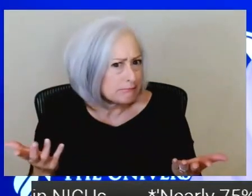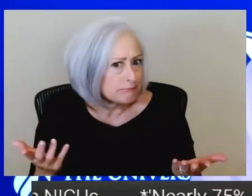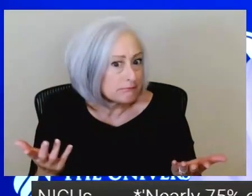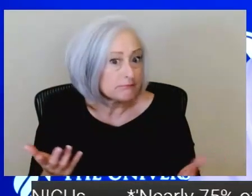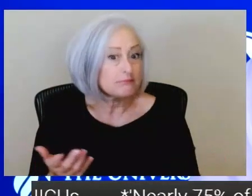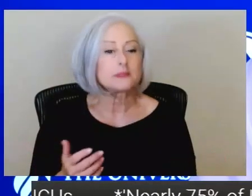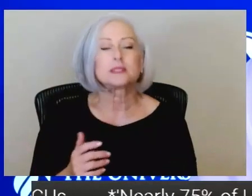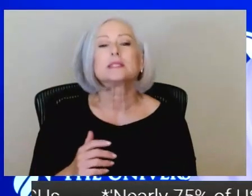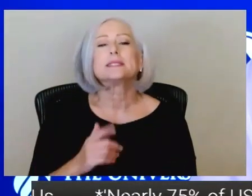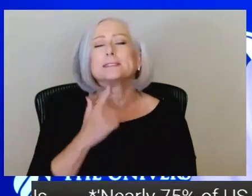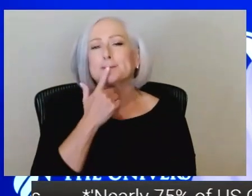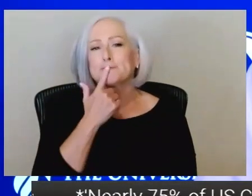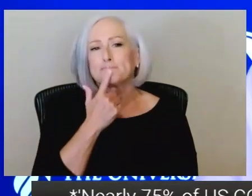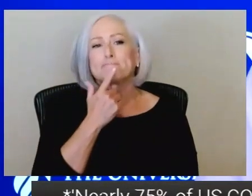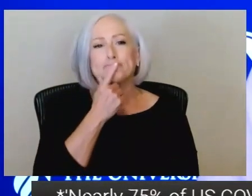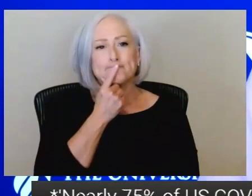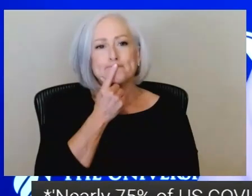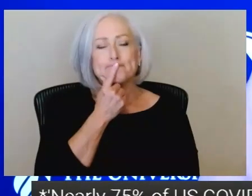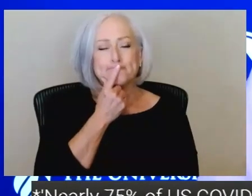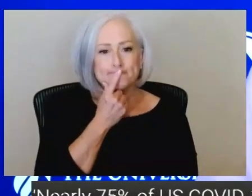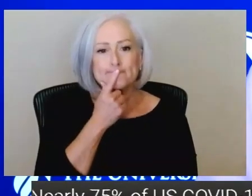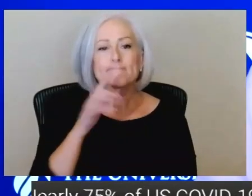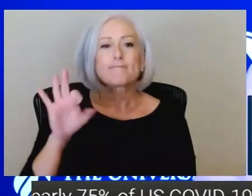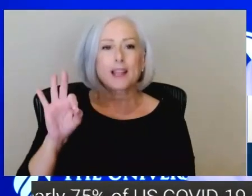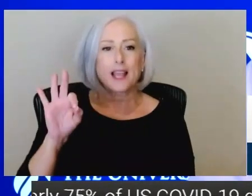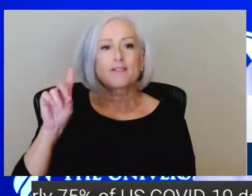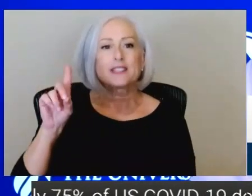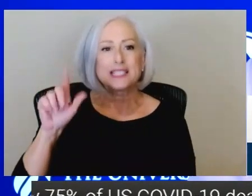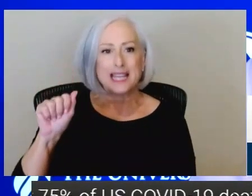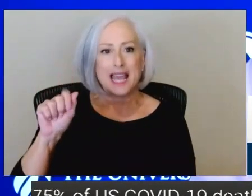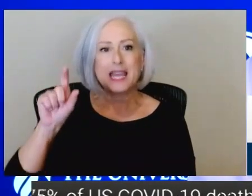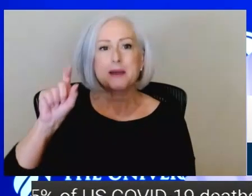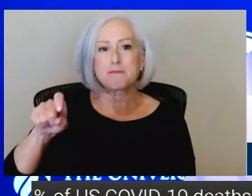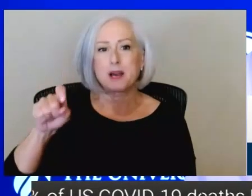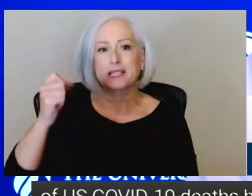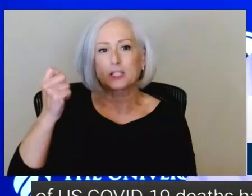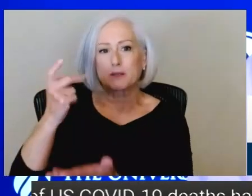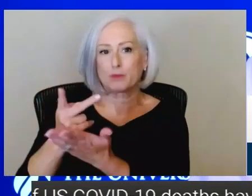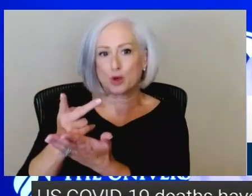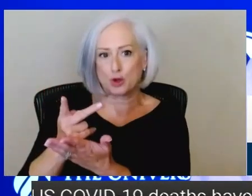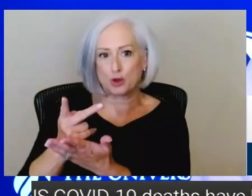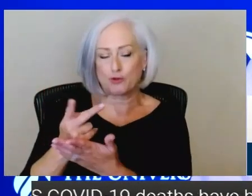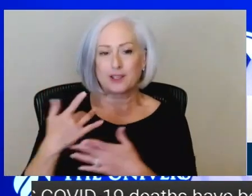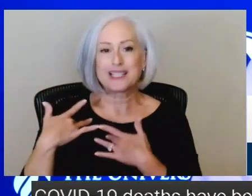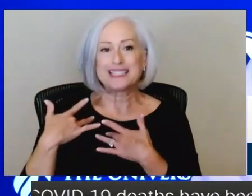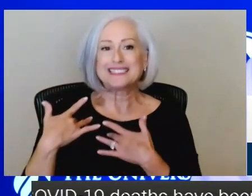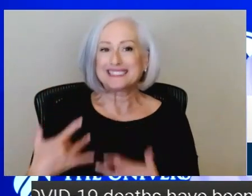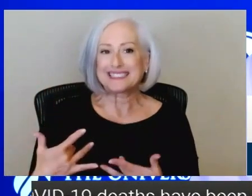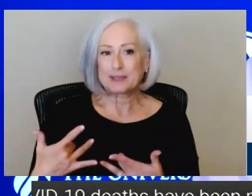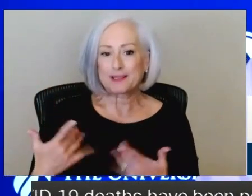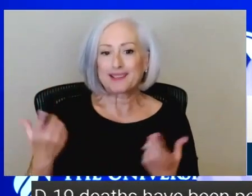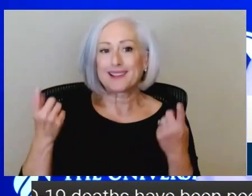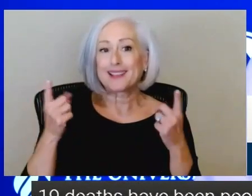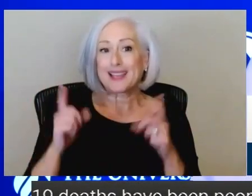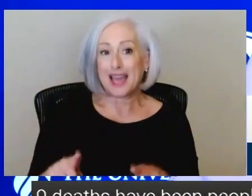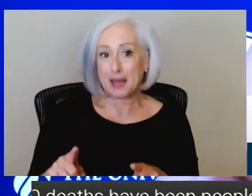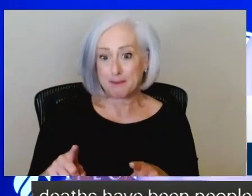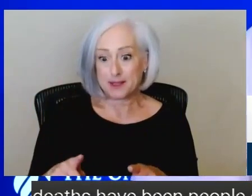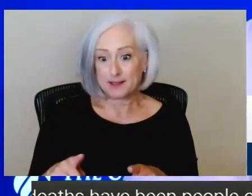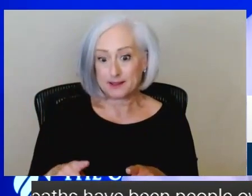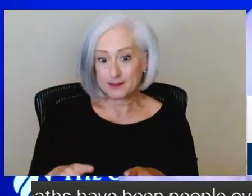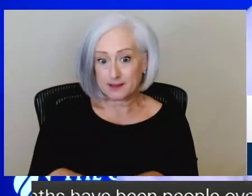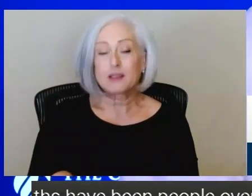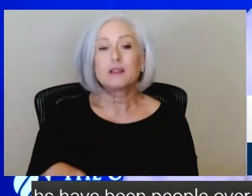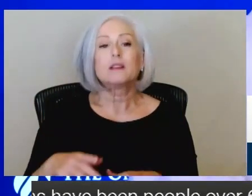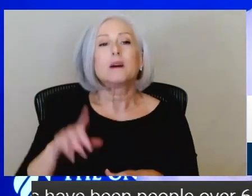be the FDA approving them. Typically, We have seen that they have to go through ACIP, which